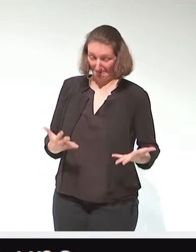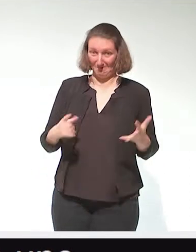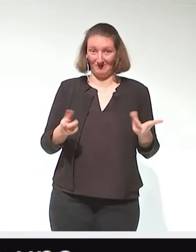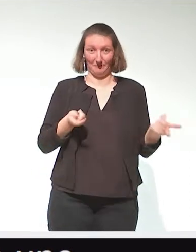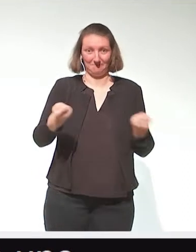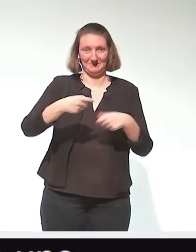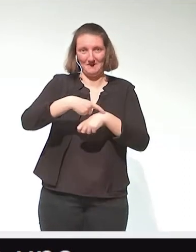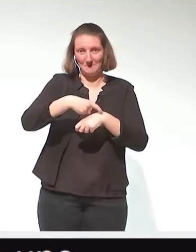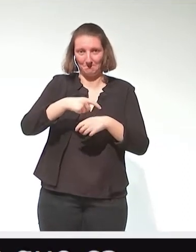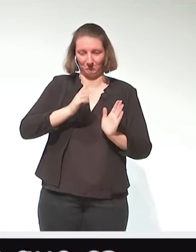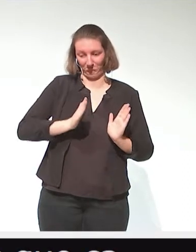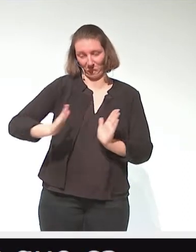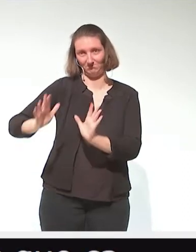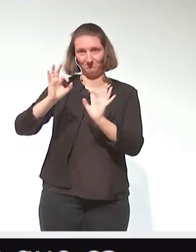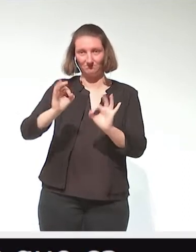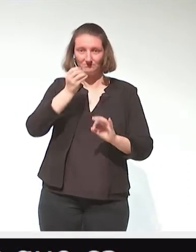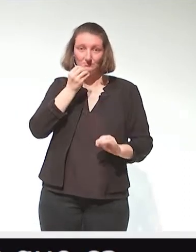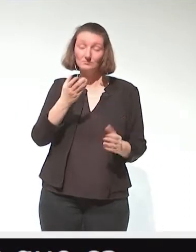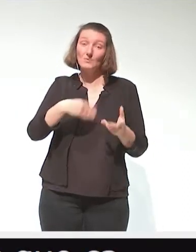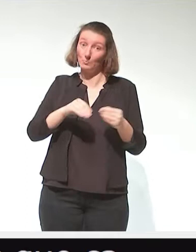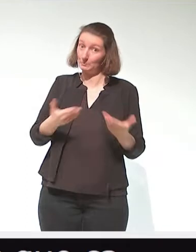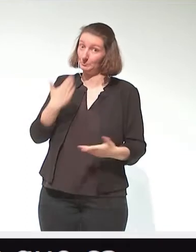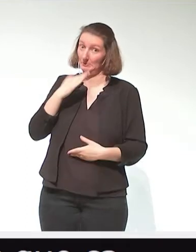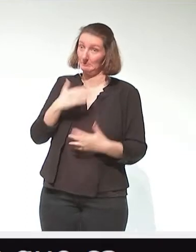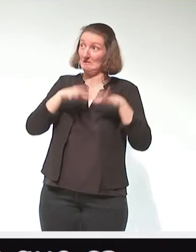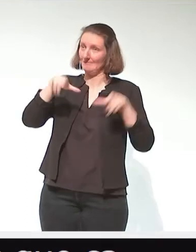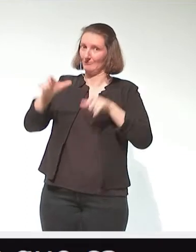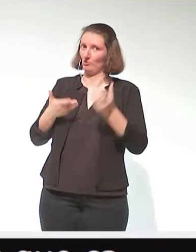unpleasant. Unfortunately, the clock is ticking. We have to